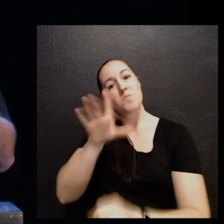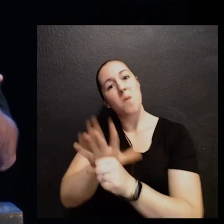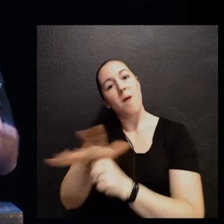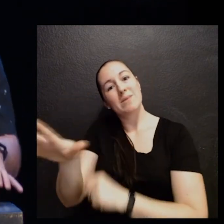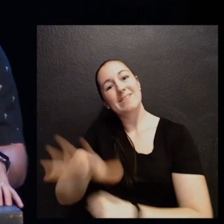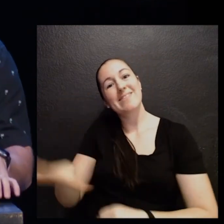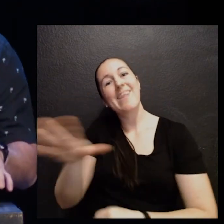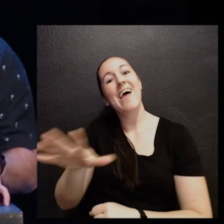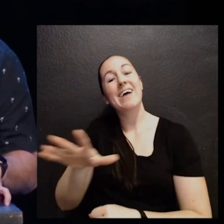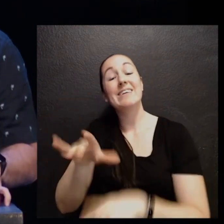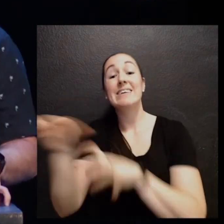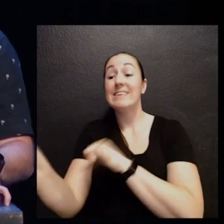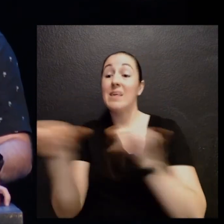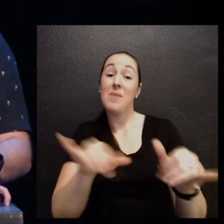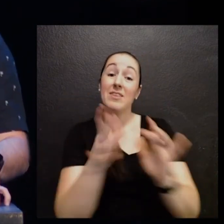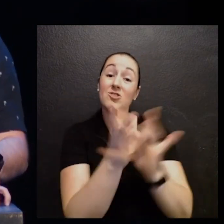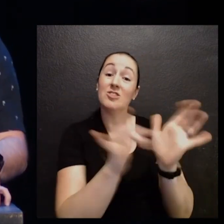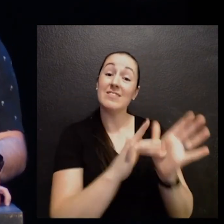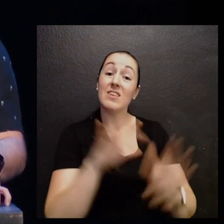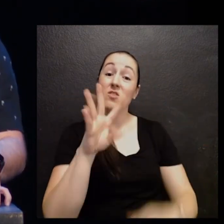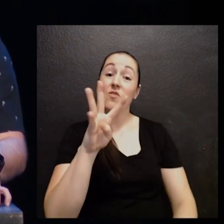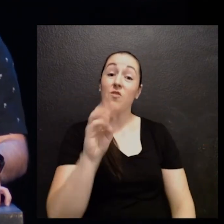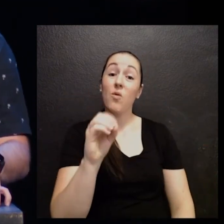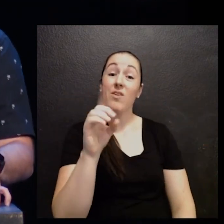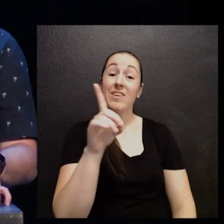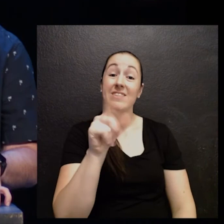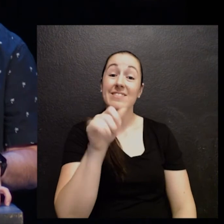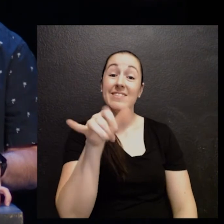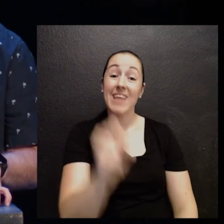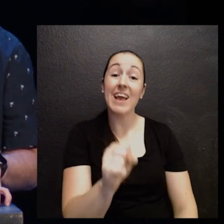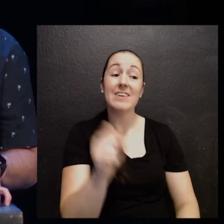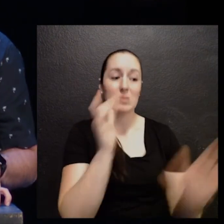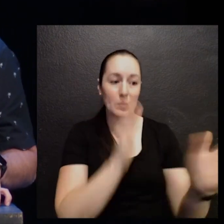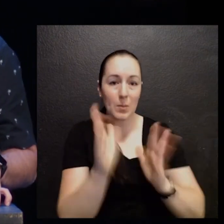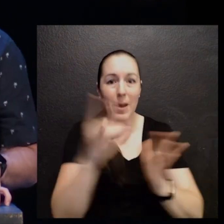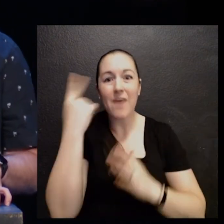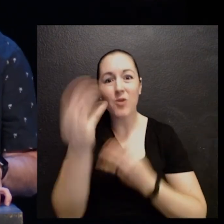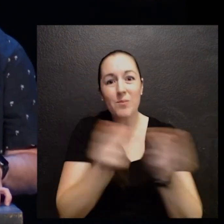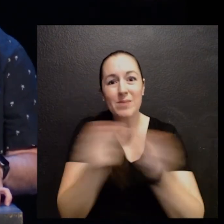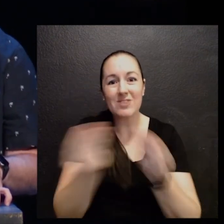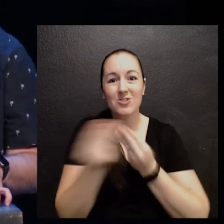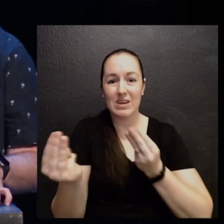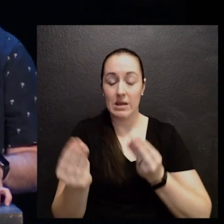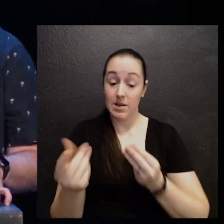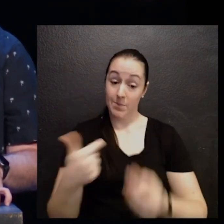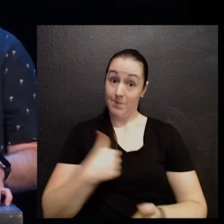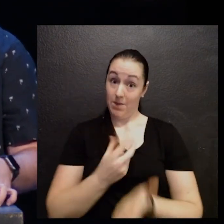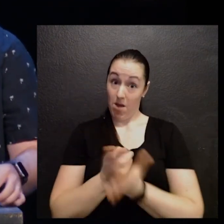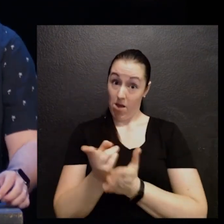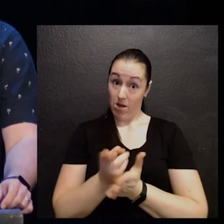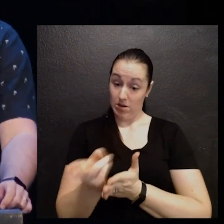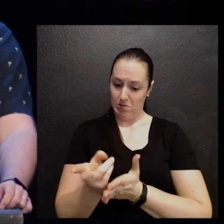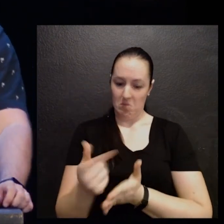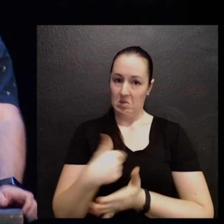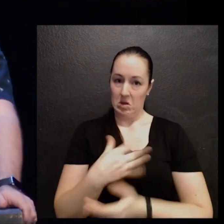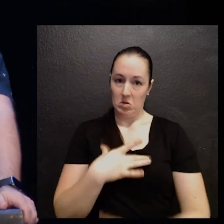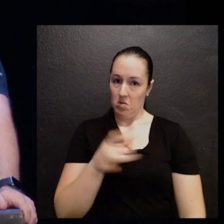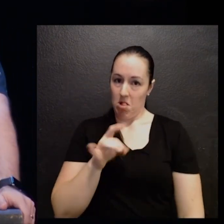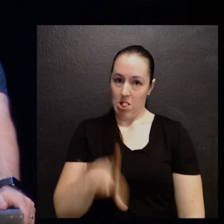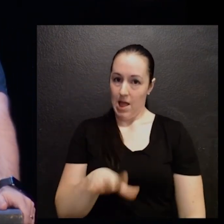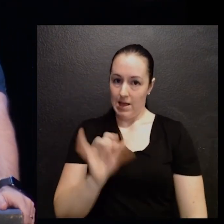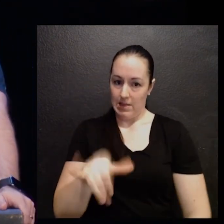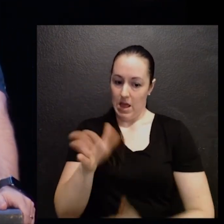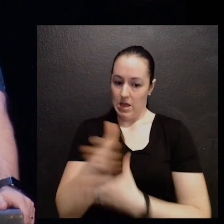But if I'm being really honest, I don't like the wilderness. I don't like the